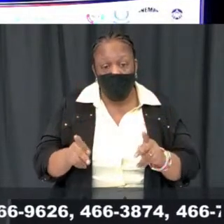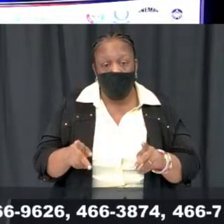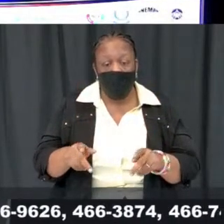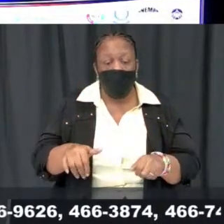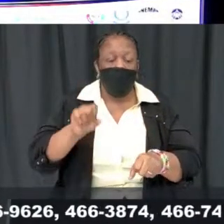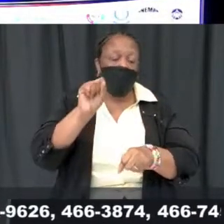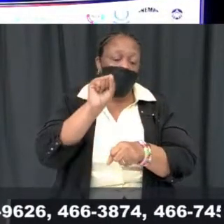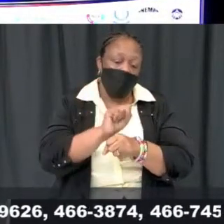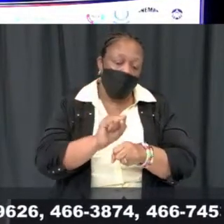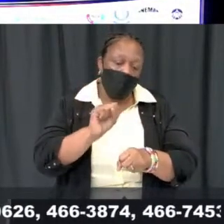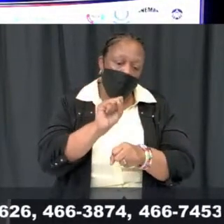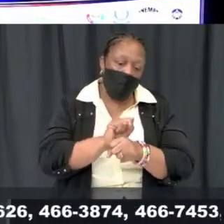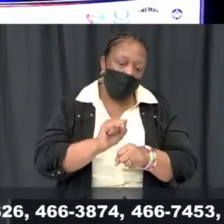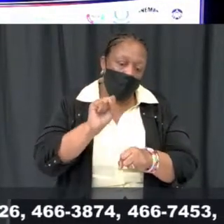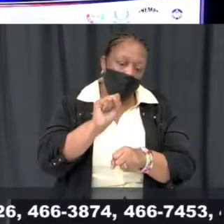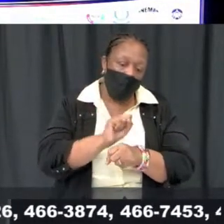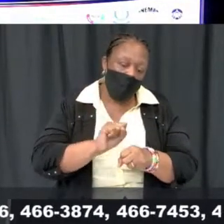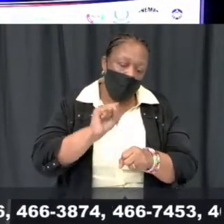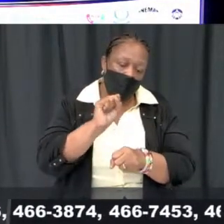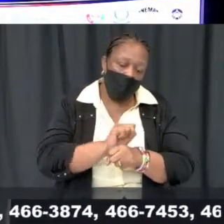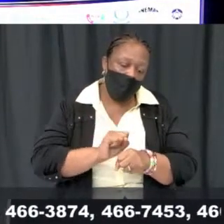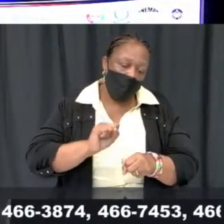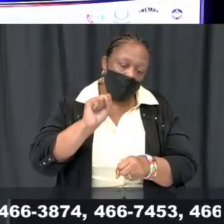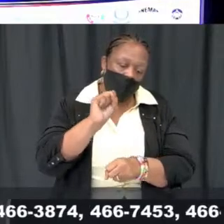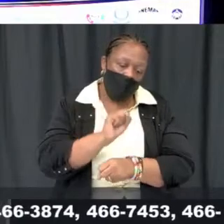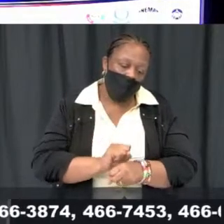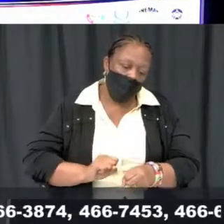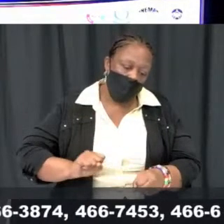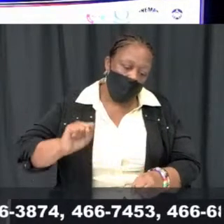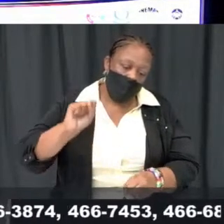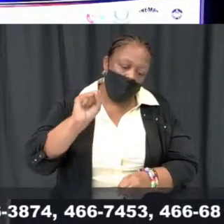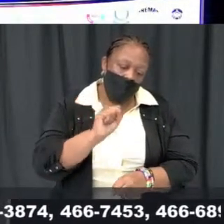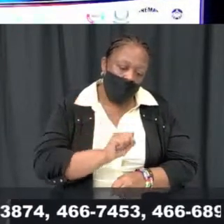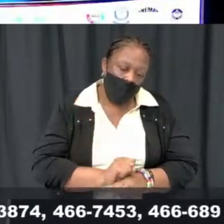tirelessly 24/7 on your behalf.